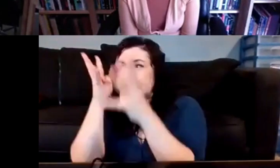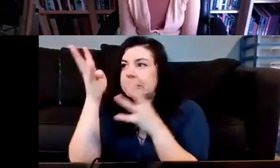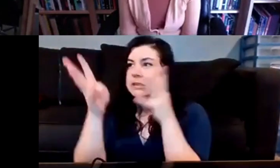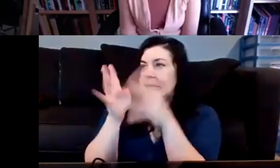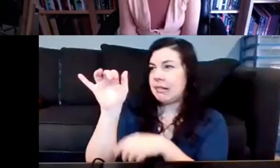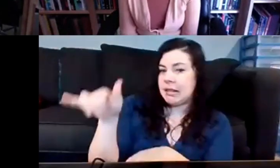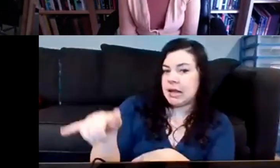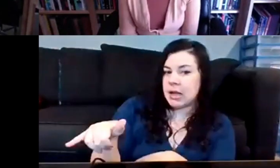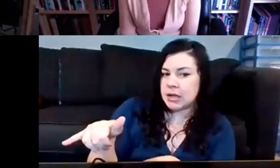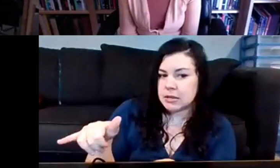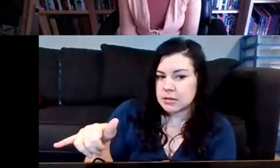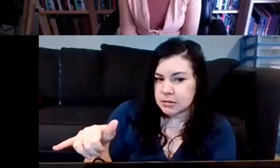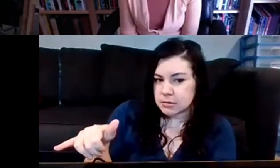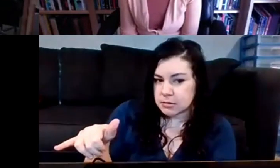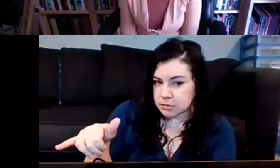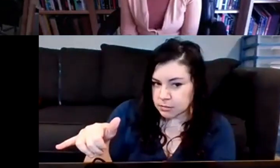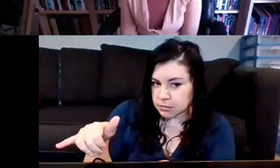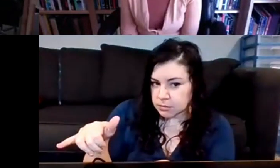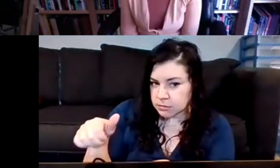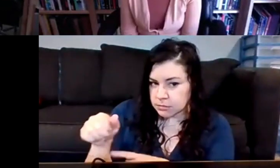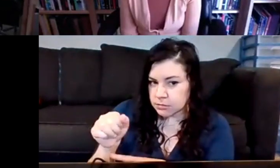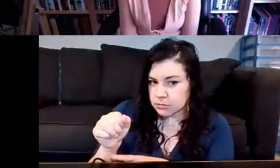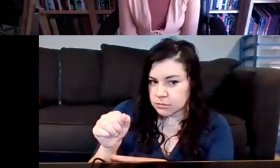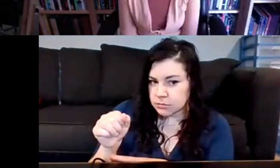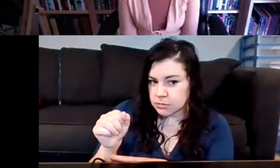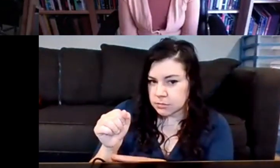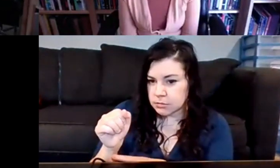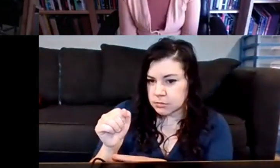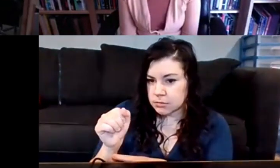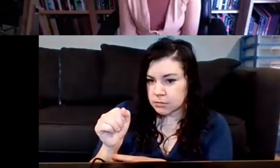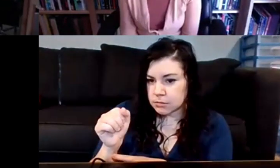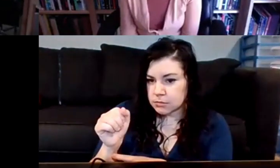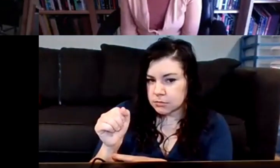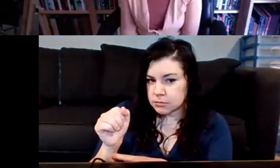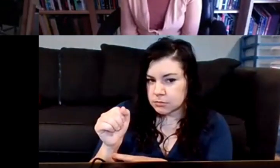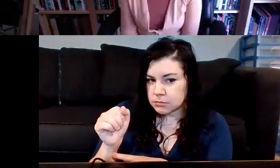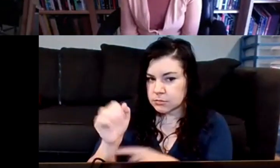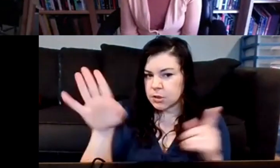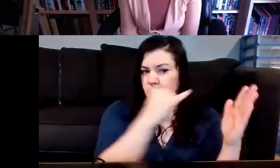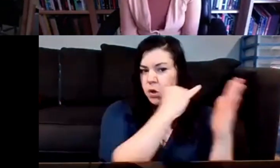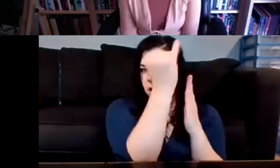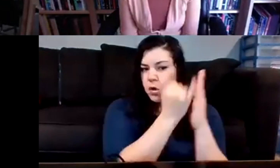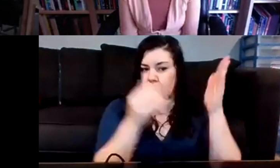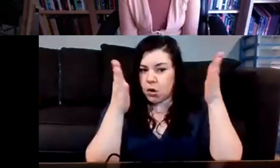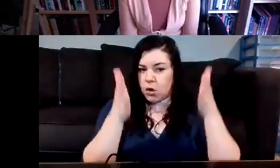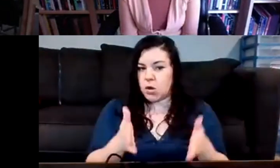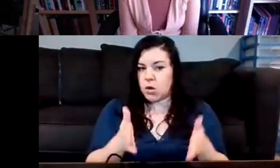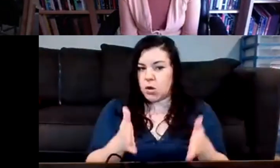potential for when we're mining the art, these particular